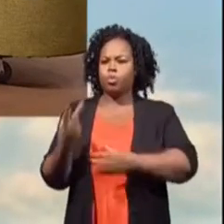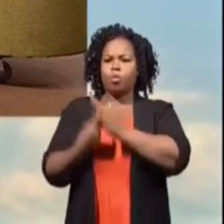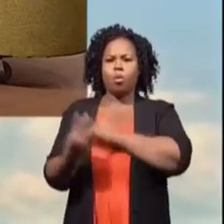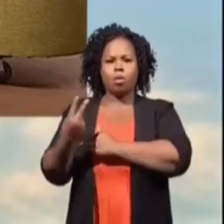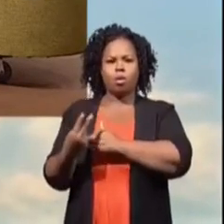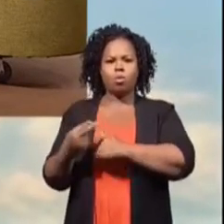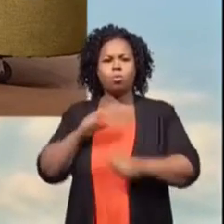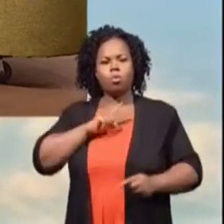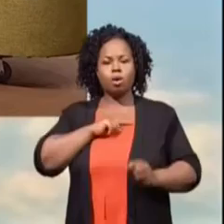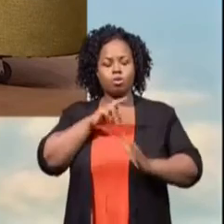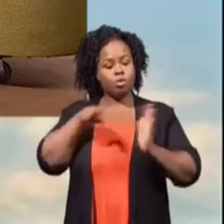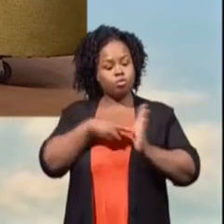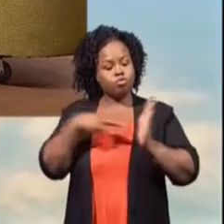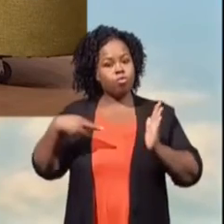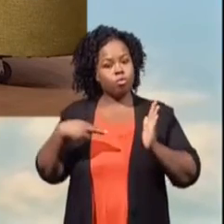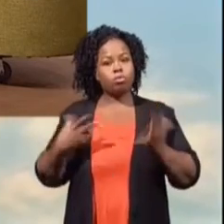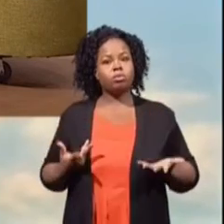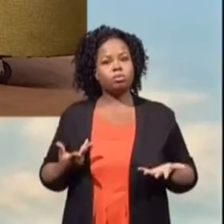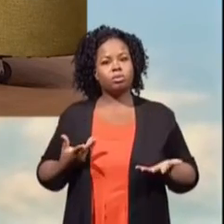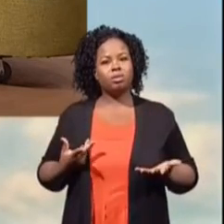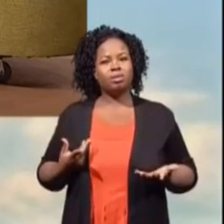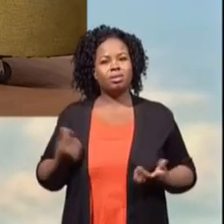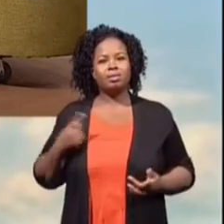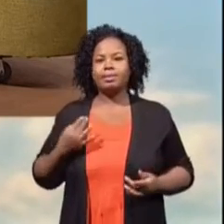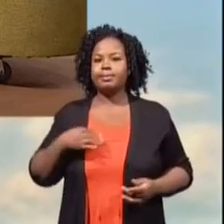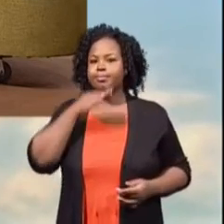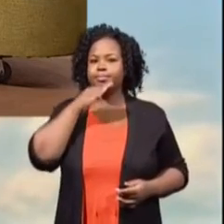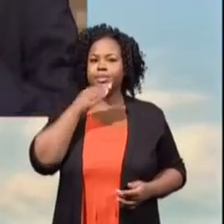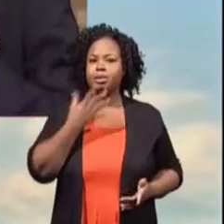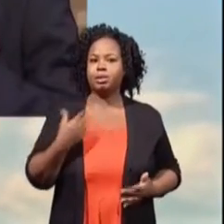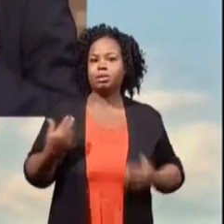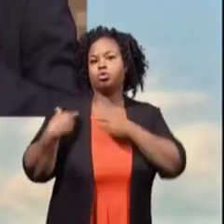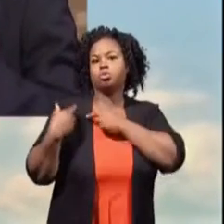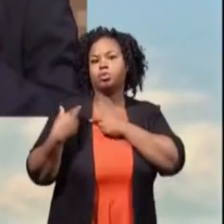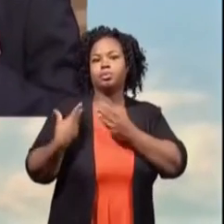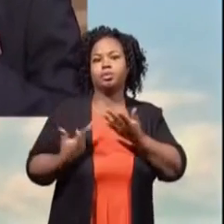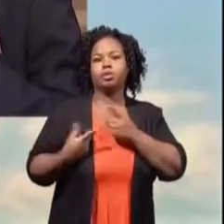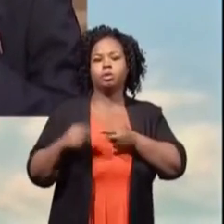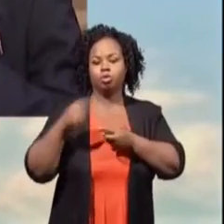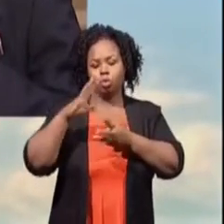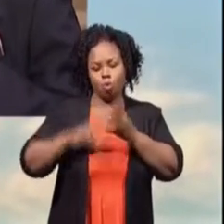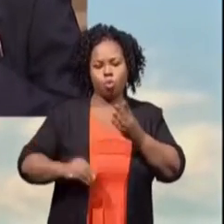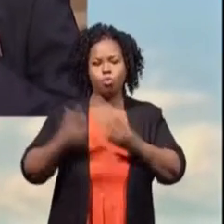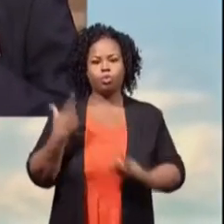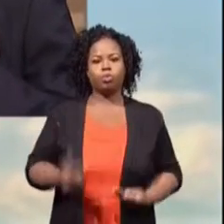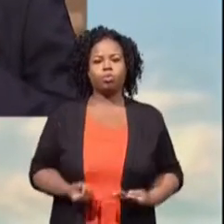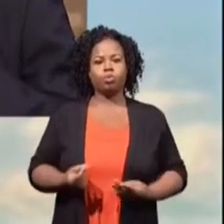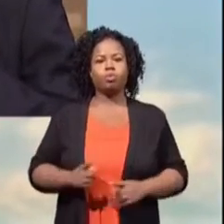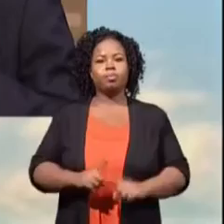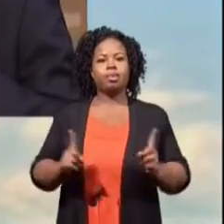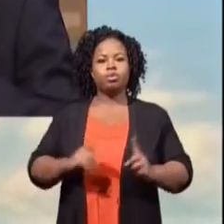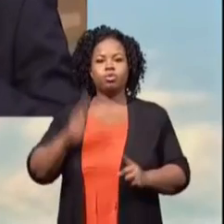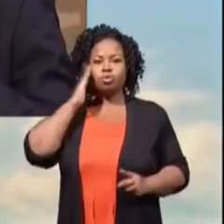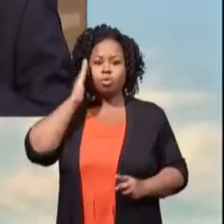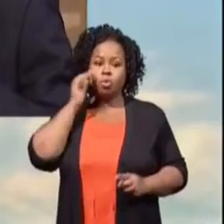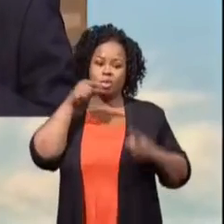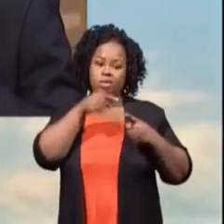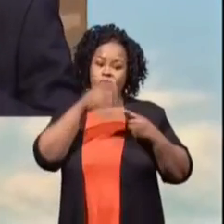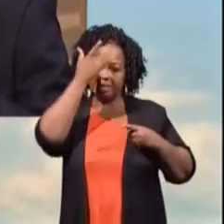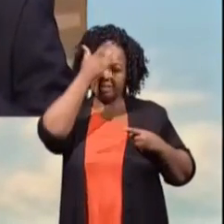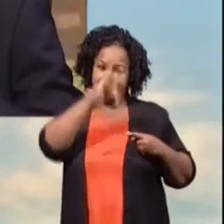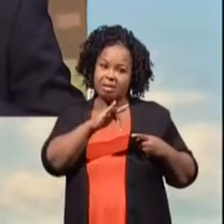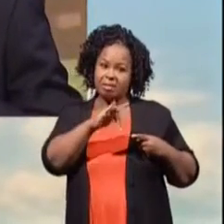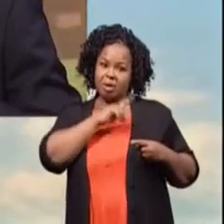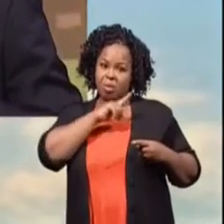maro you see la re tsa goals tseo ha di tla me a di re bolelle uri ka ka bo di go rona ge di etsa maro ona he